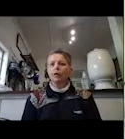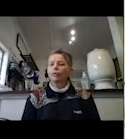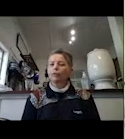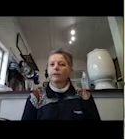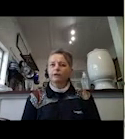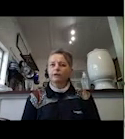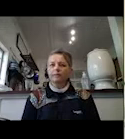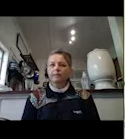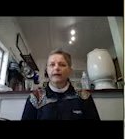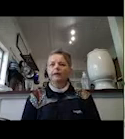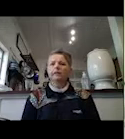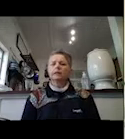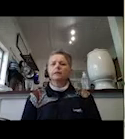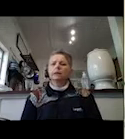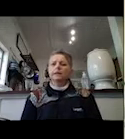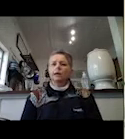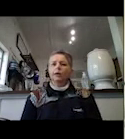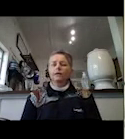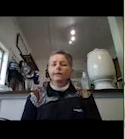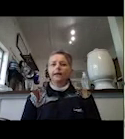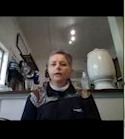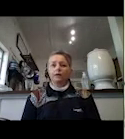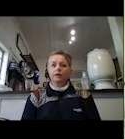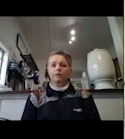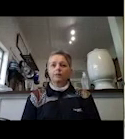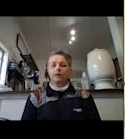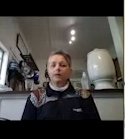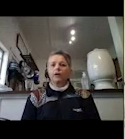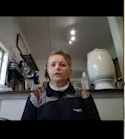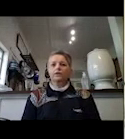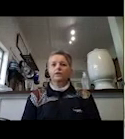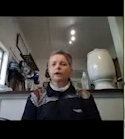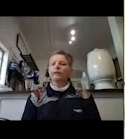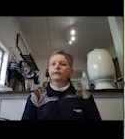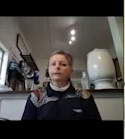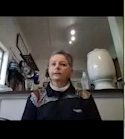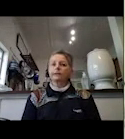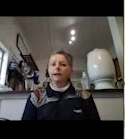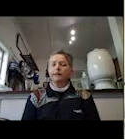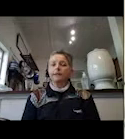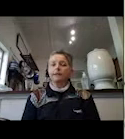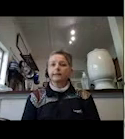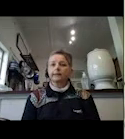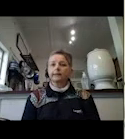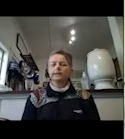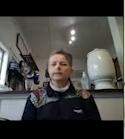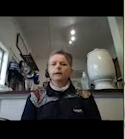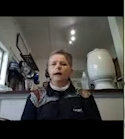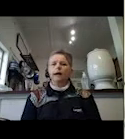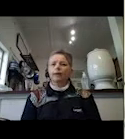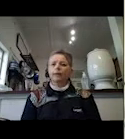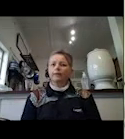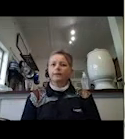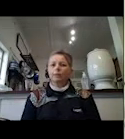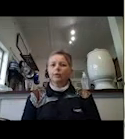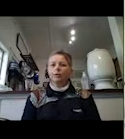I'll go through these terms now. So starting from closest to the front is a solicitor,